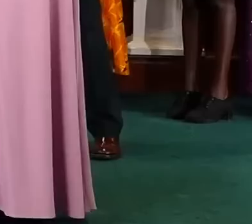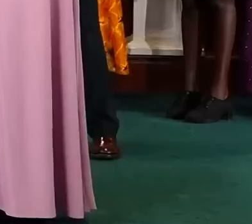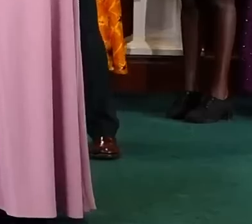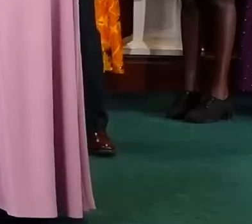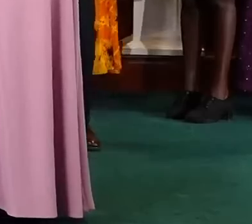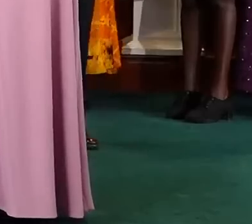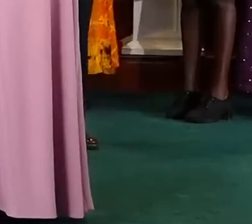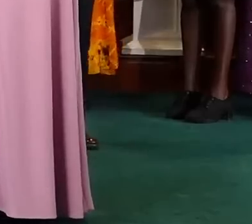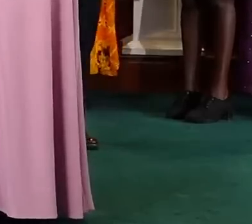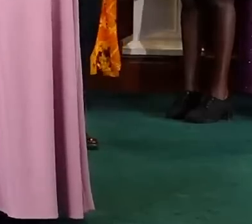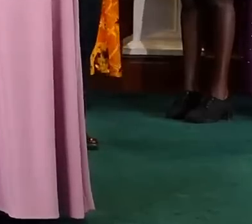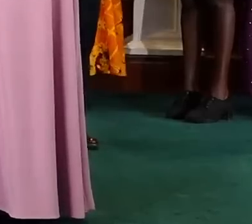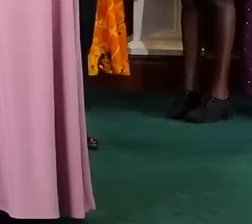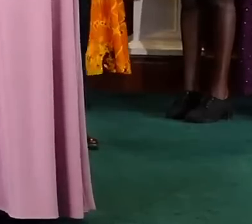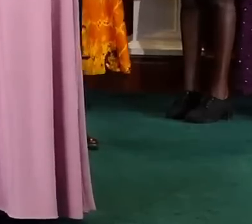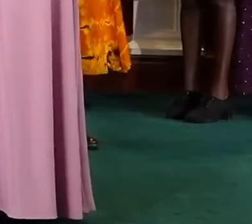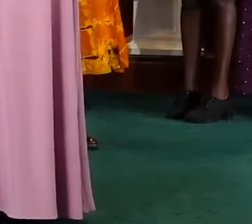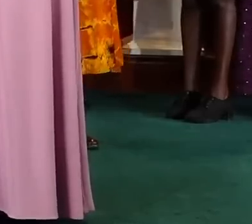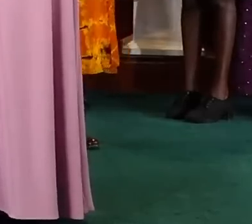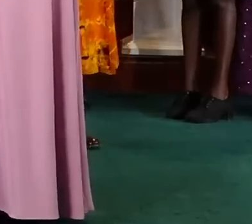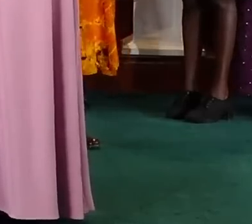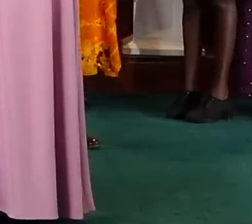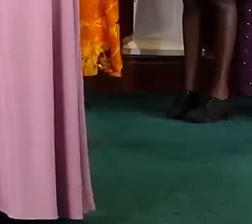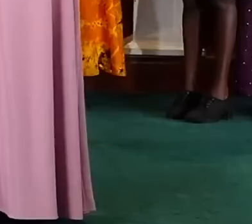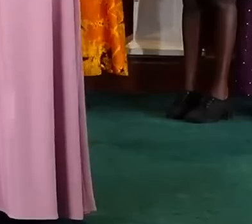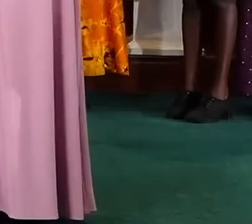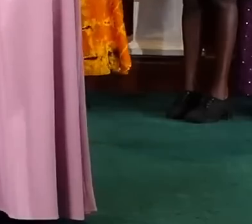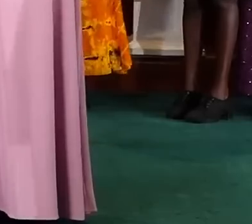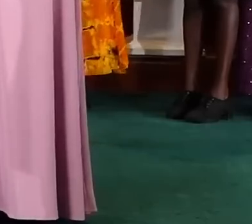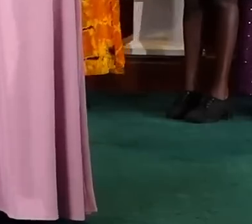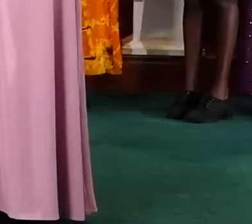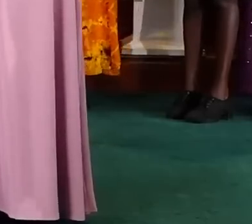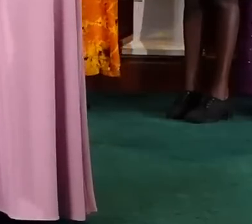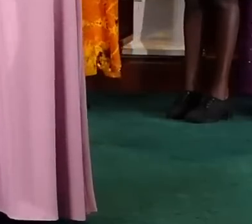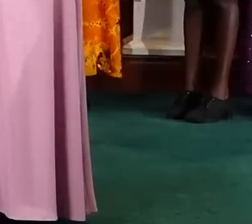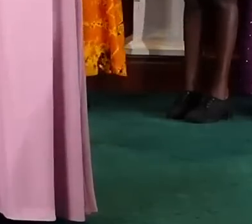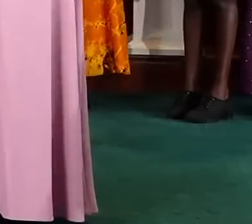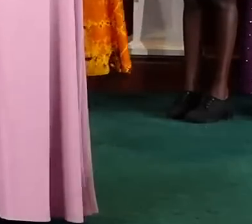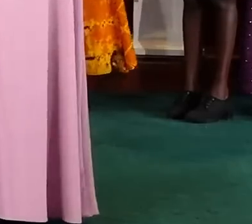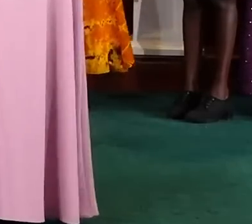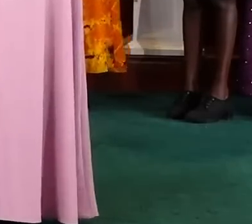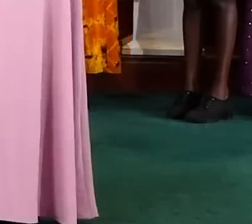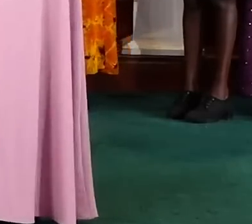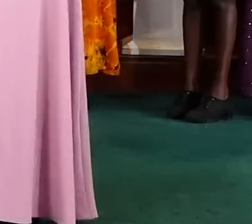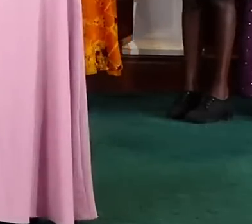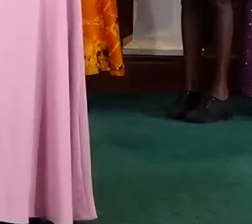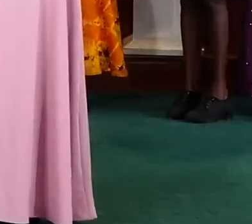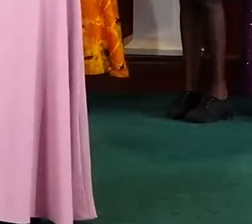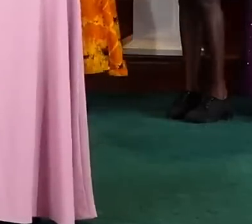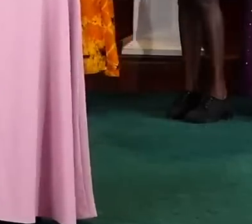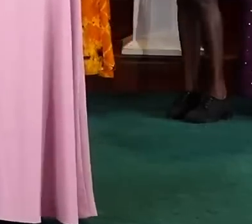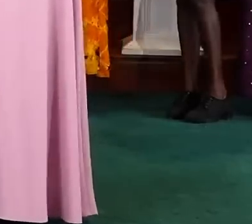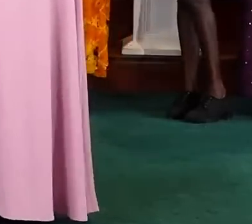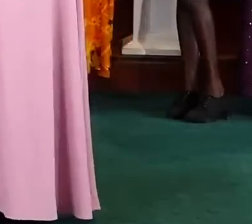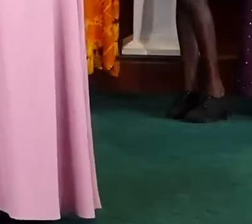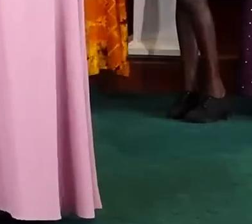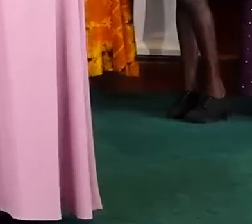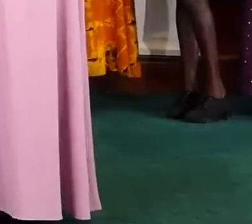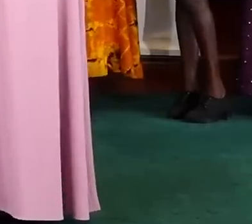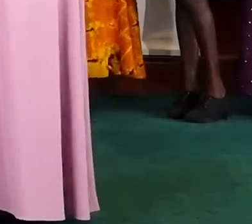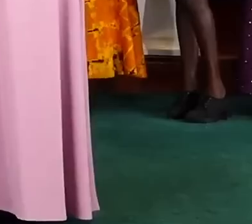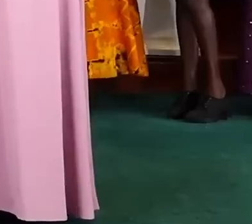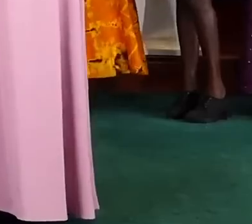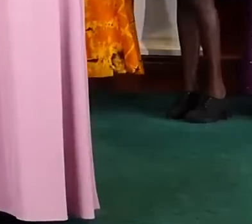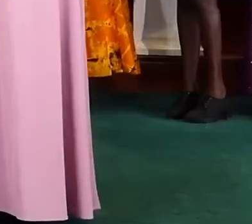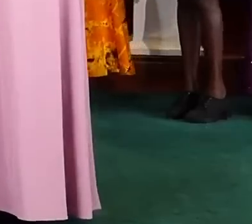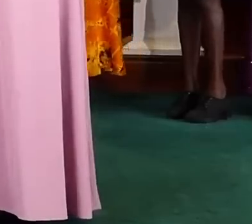coming. One verse away. One verse away. Praise the Lord. One verse away. One verse